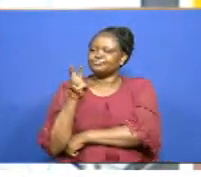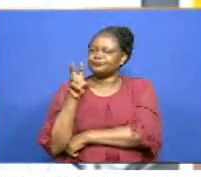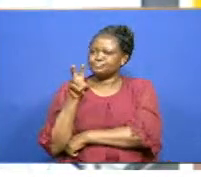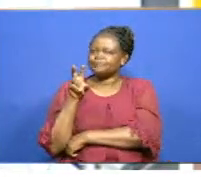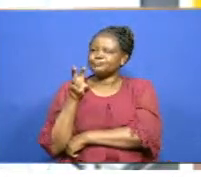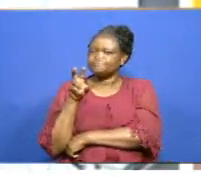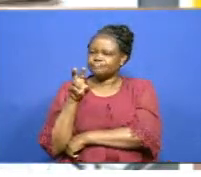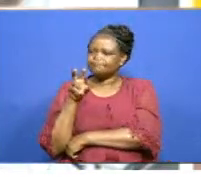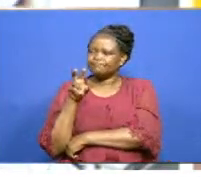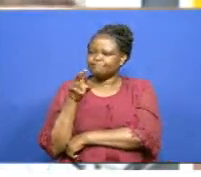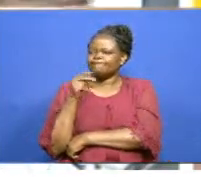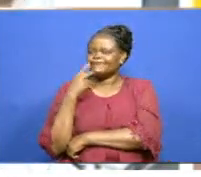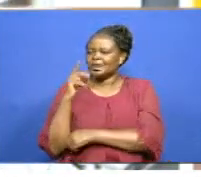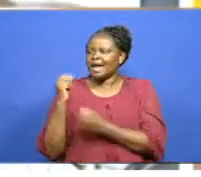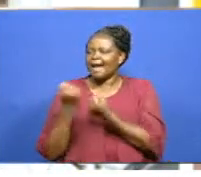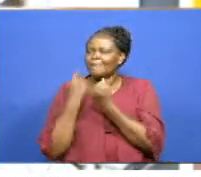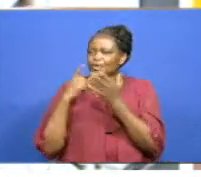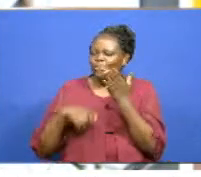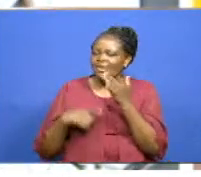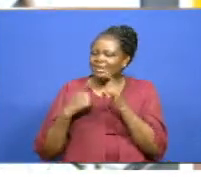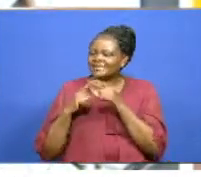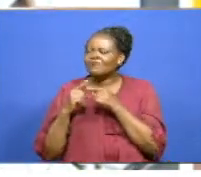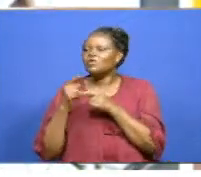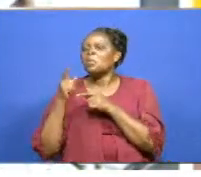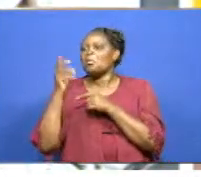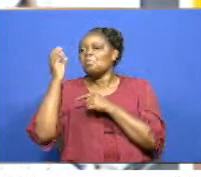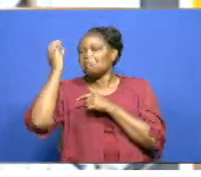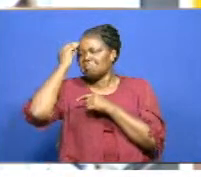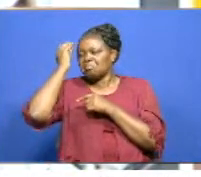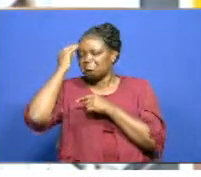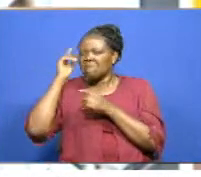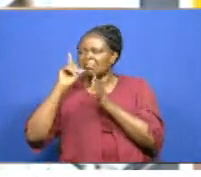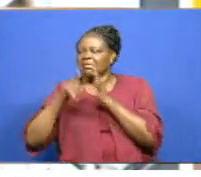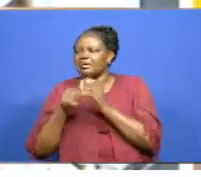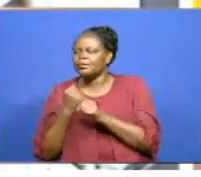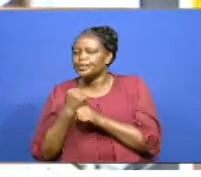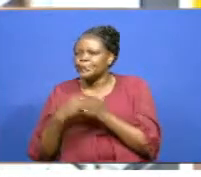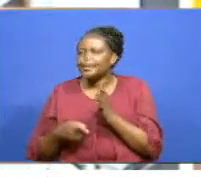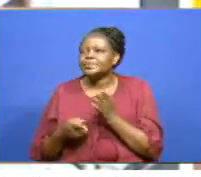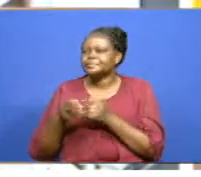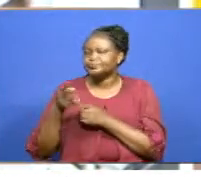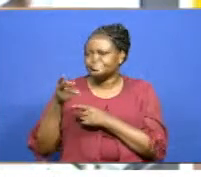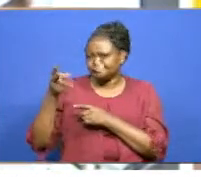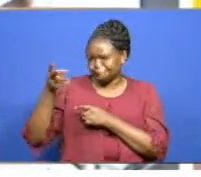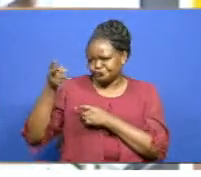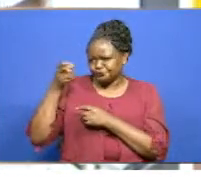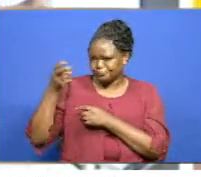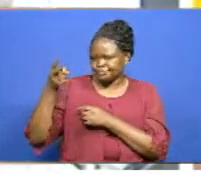right. He's trying to not to